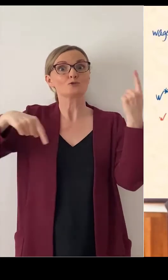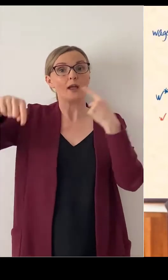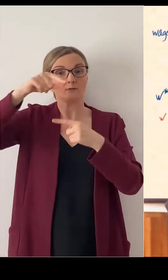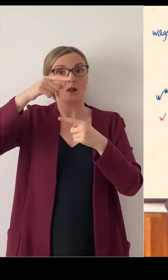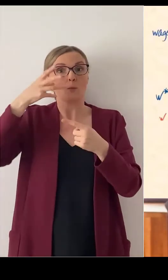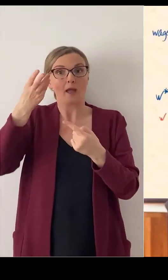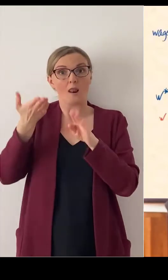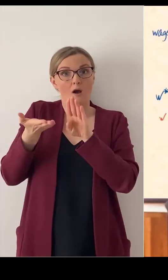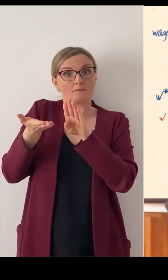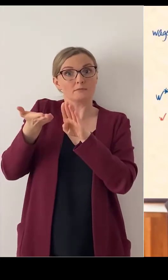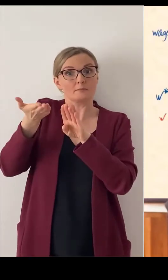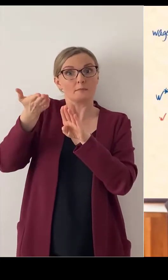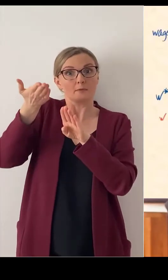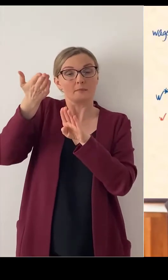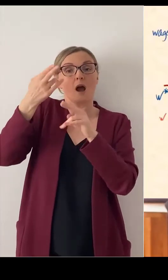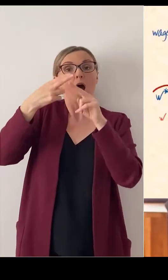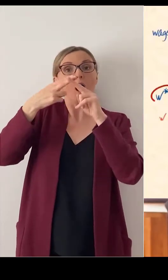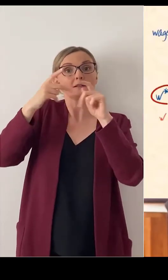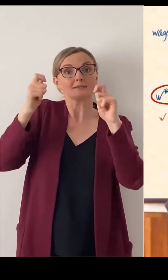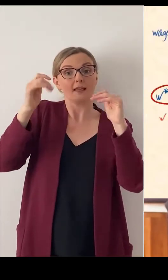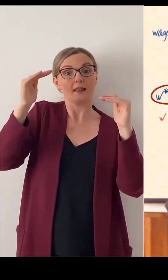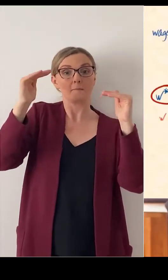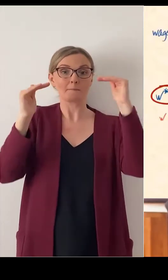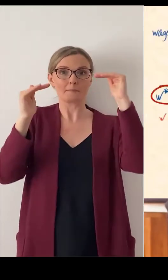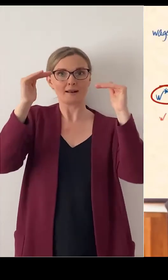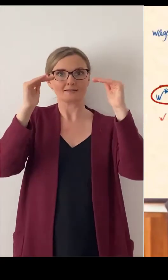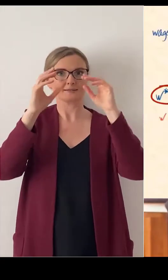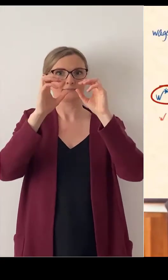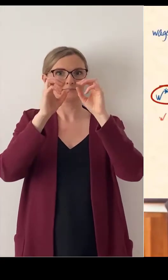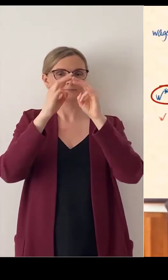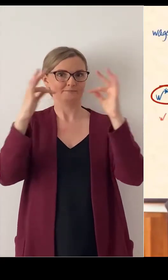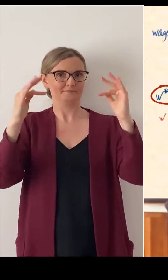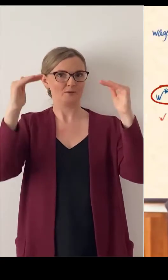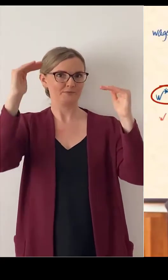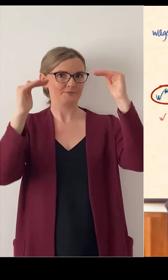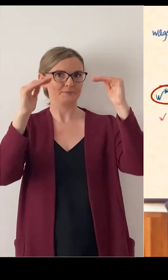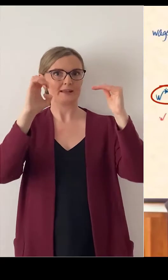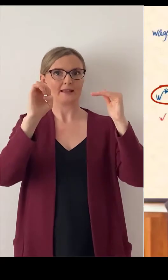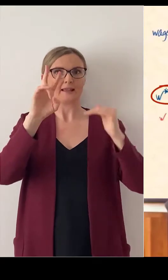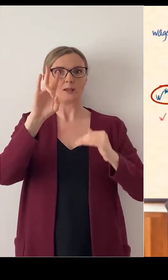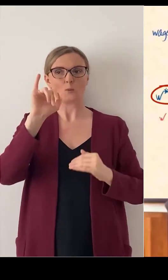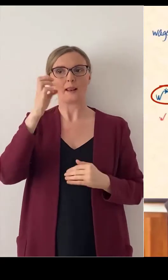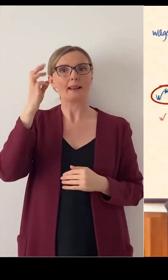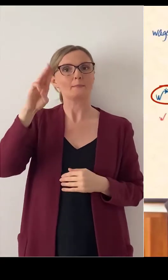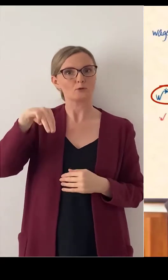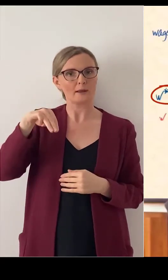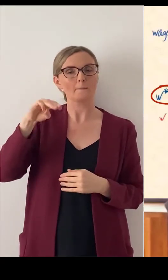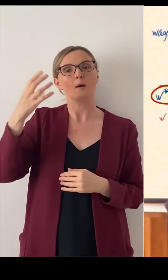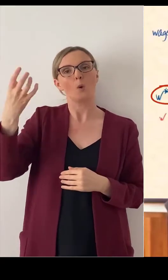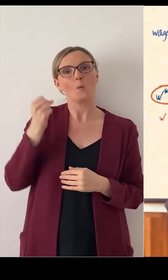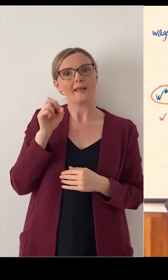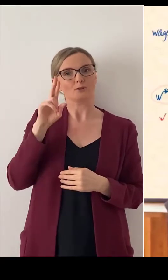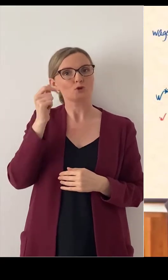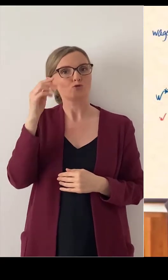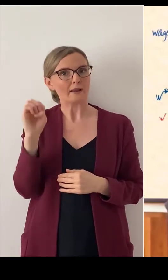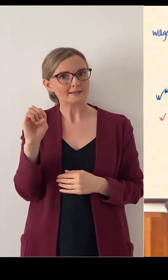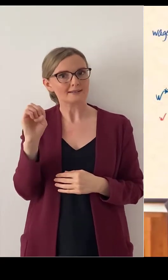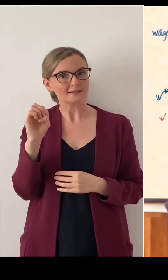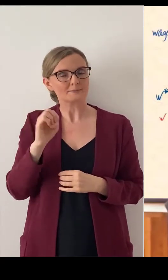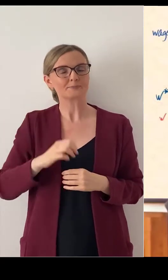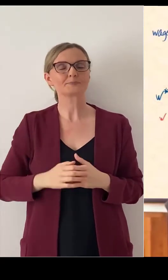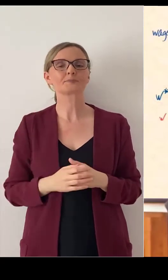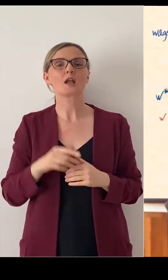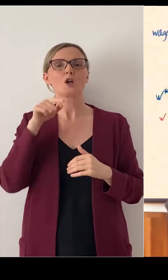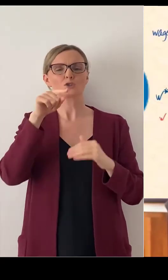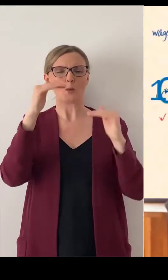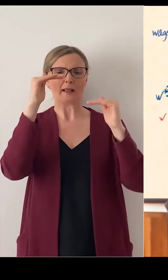continues until we hit the equilibrium wage rate. So what this means is actually, for instance, the equilibrium